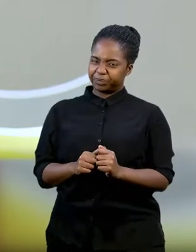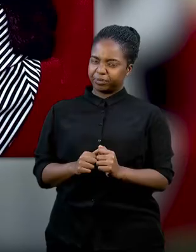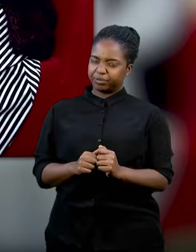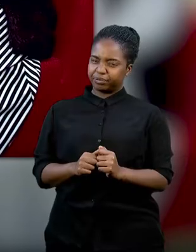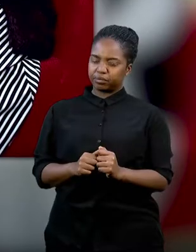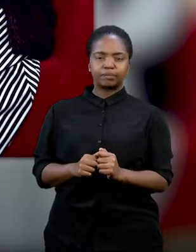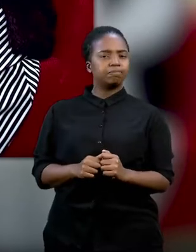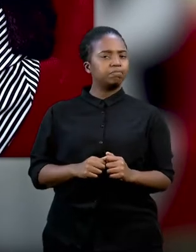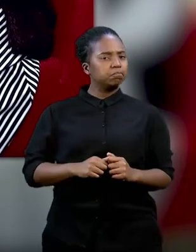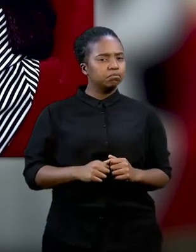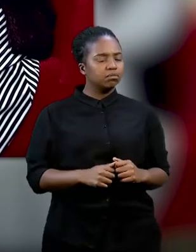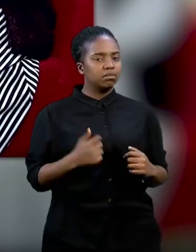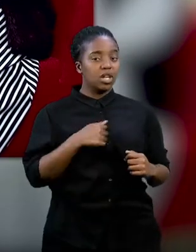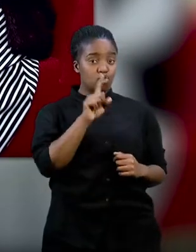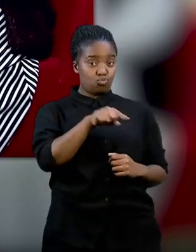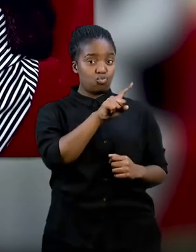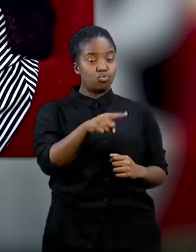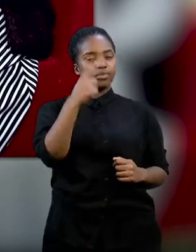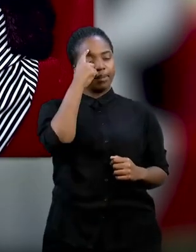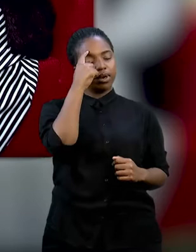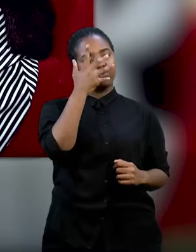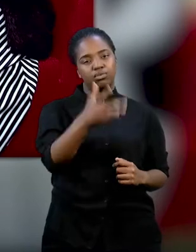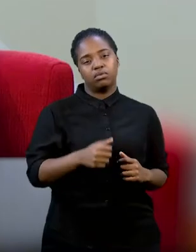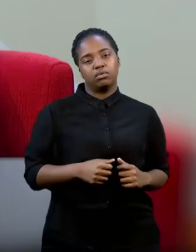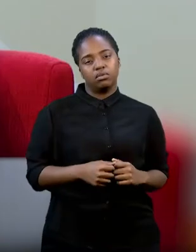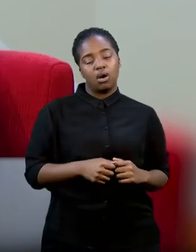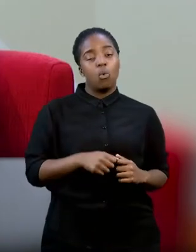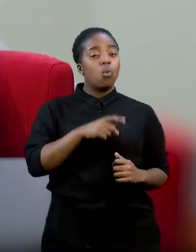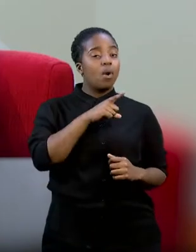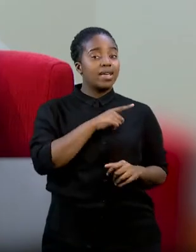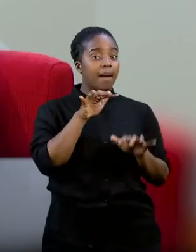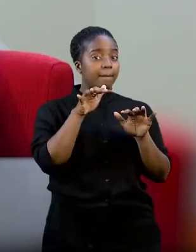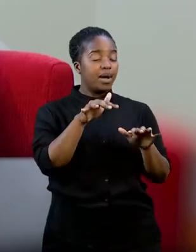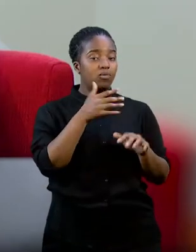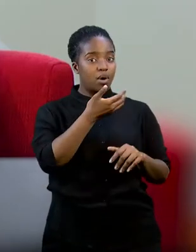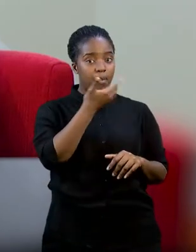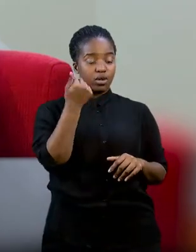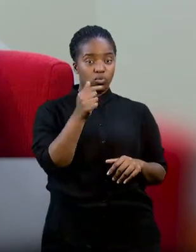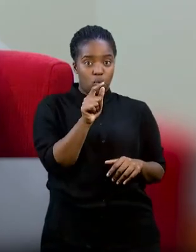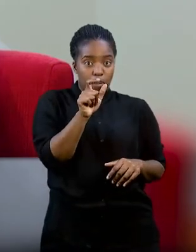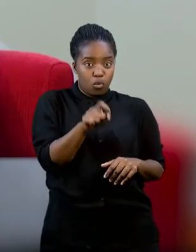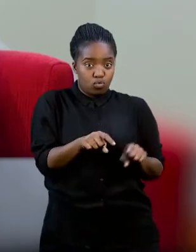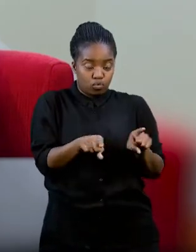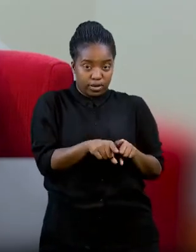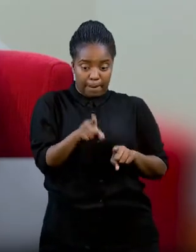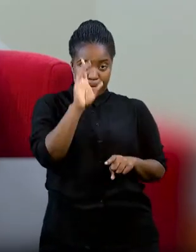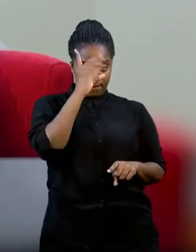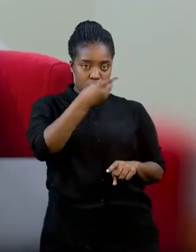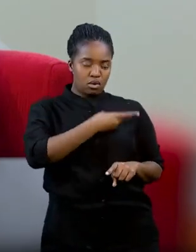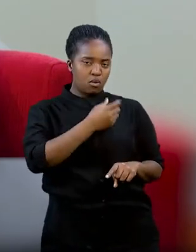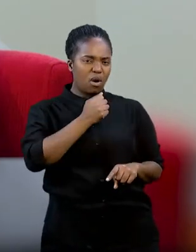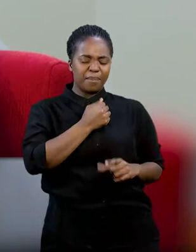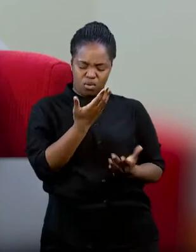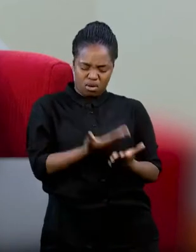eo? Ke nahana hore e wrong ka bana, ke ra ke batho ba sa tsebeng hore motho o tshwanang le bo